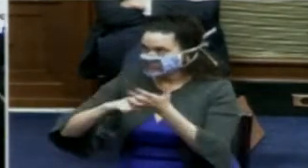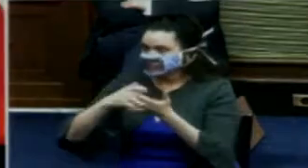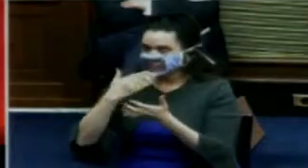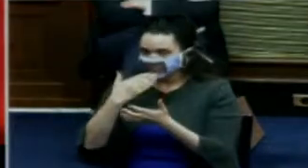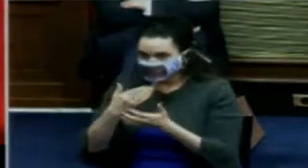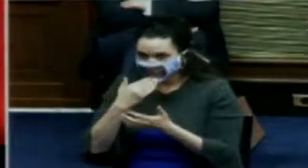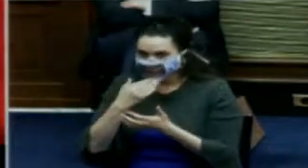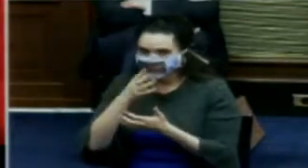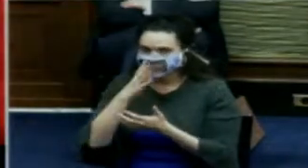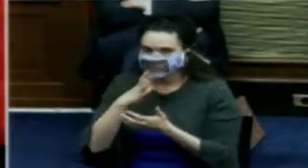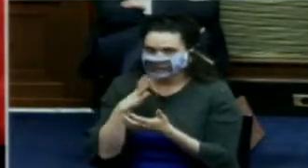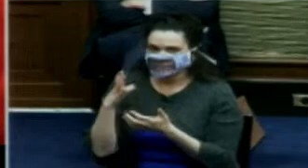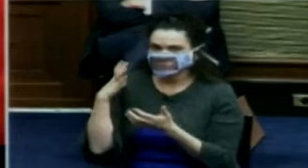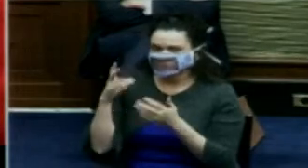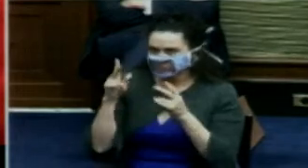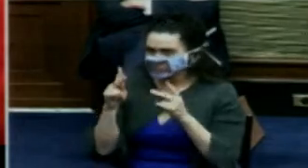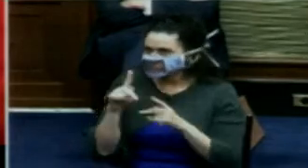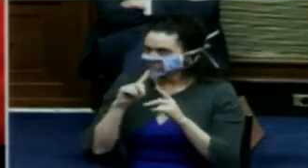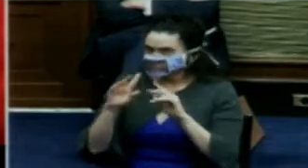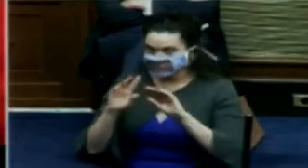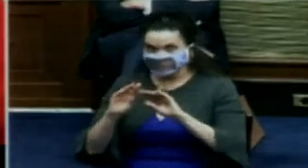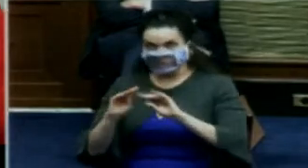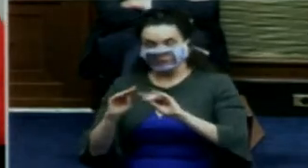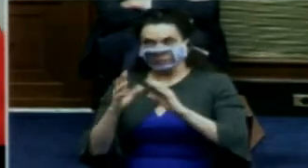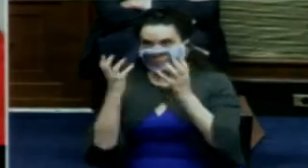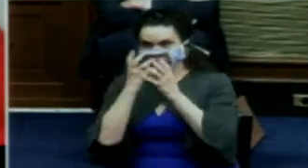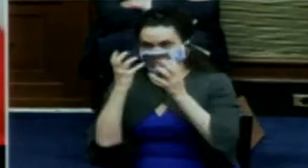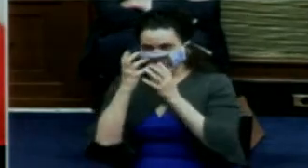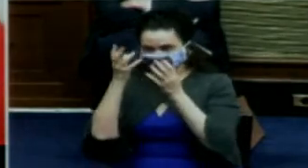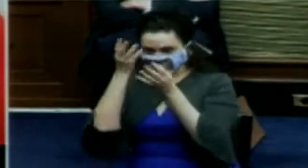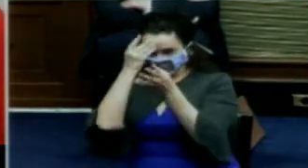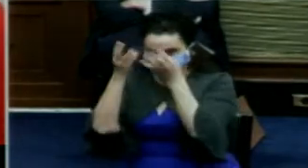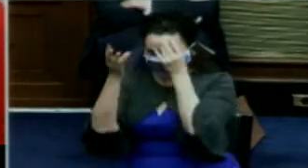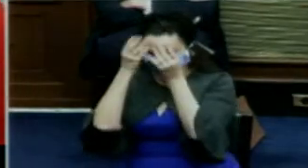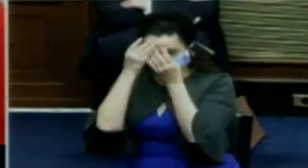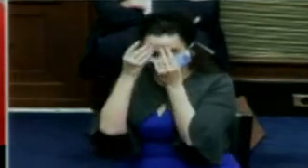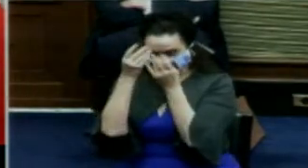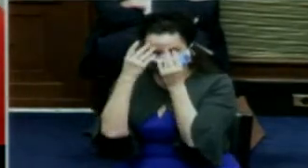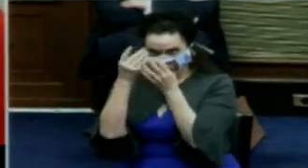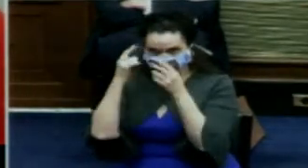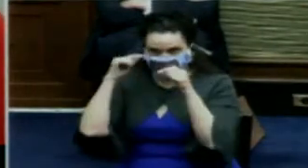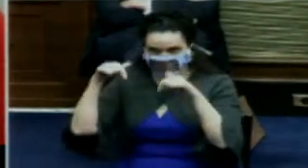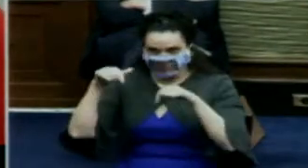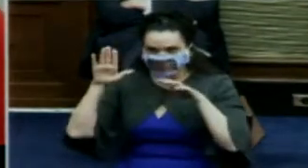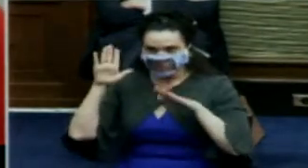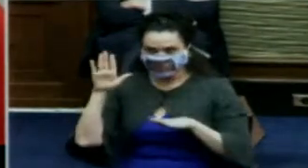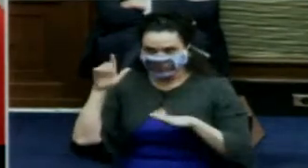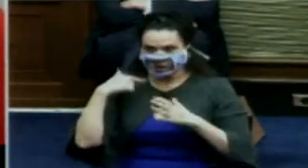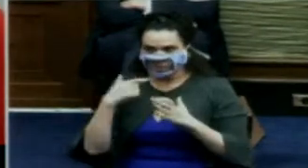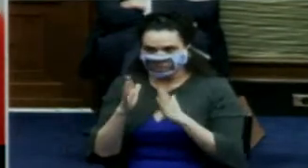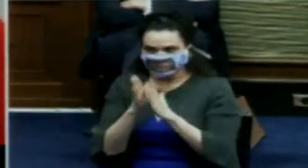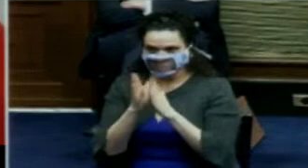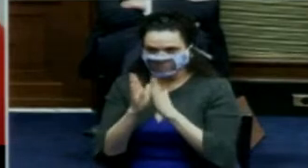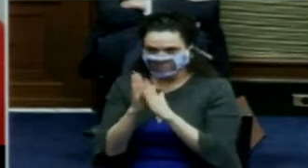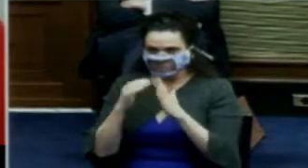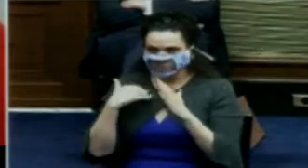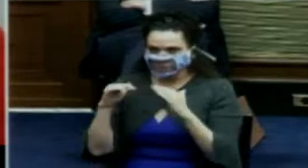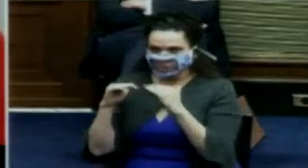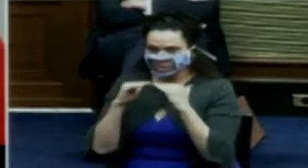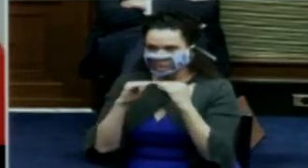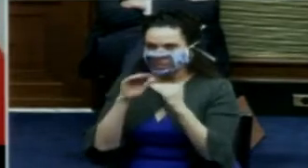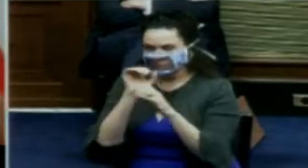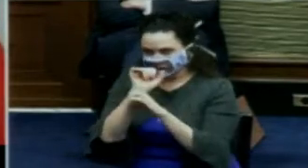very informative hearing. And I also want to commend our colleague, Delegate